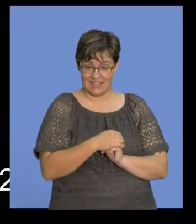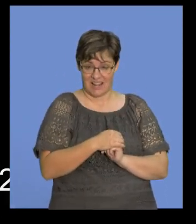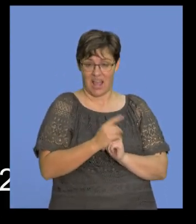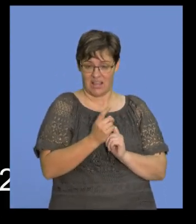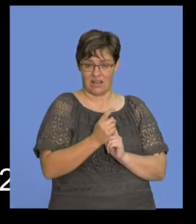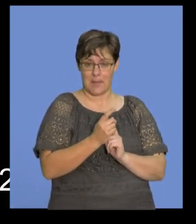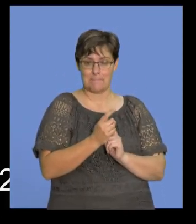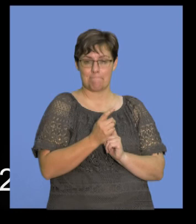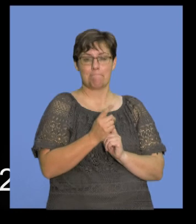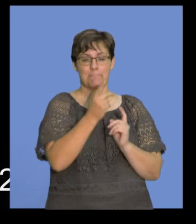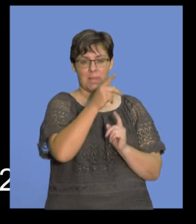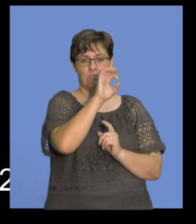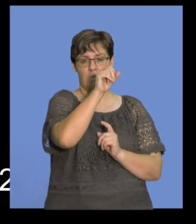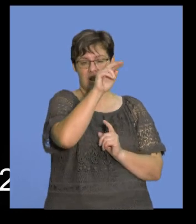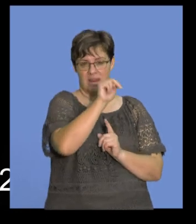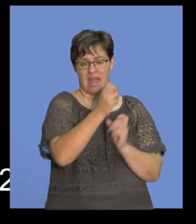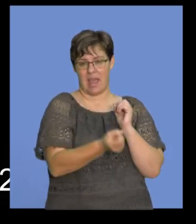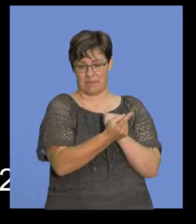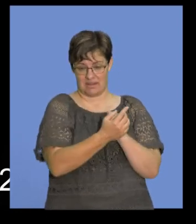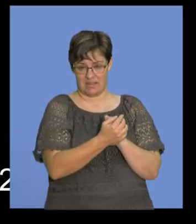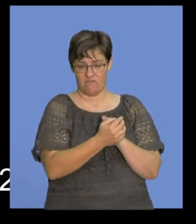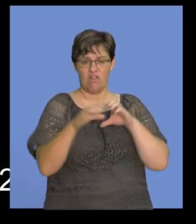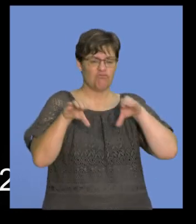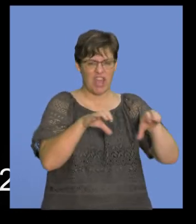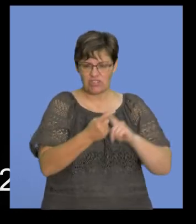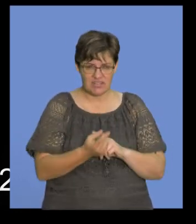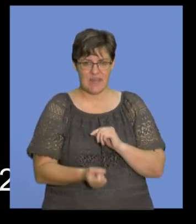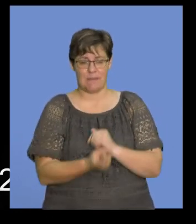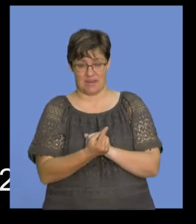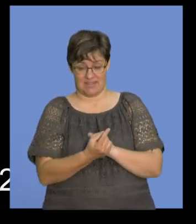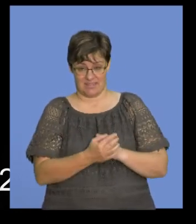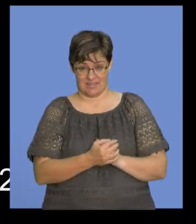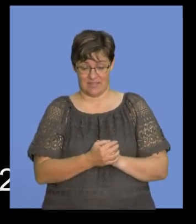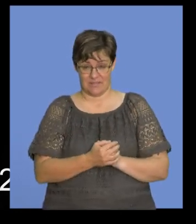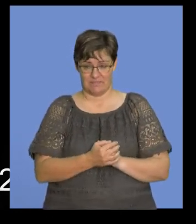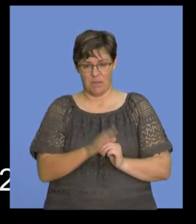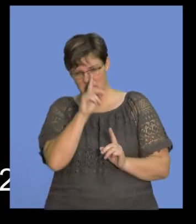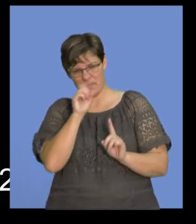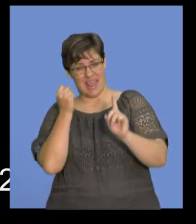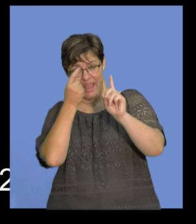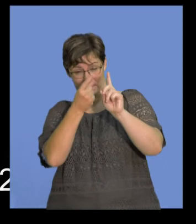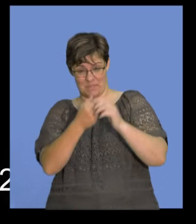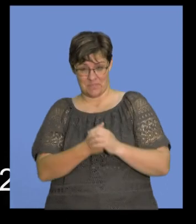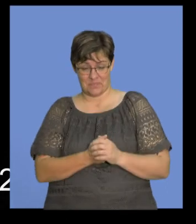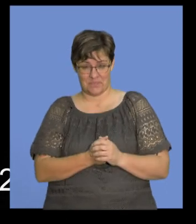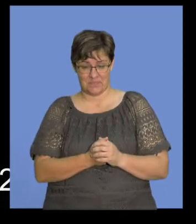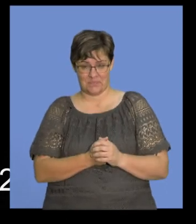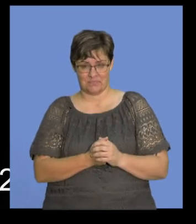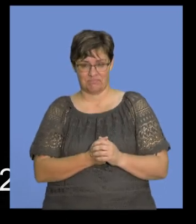on the rate of the enzyme bromelain, on the rate of the reaction of the enzyme bromelain. So that's the